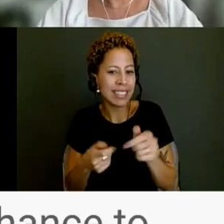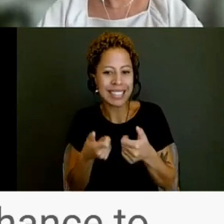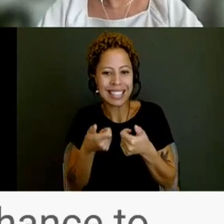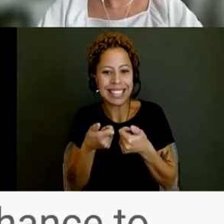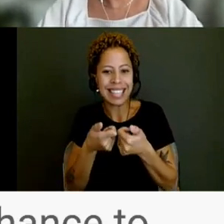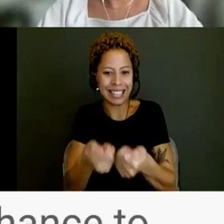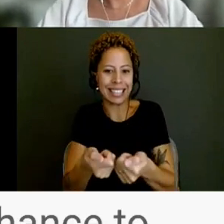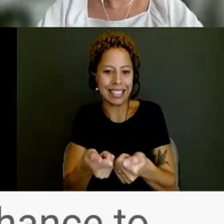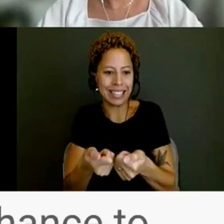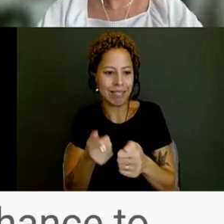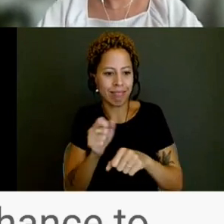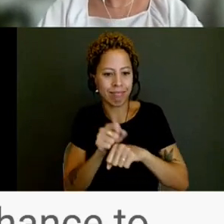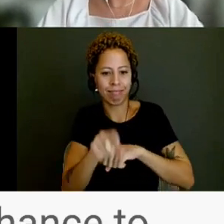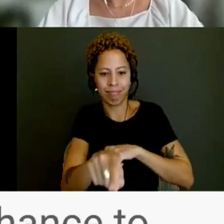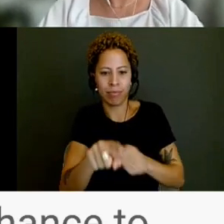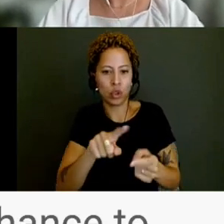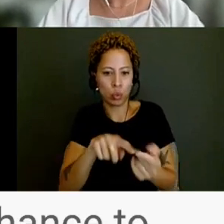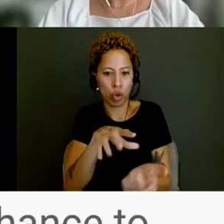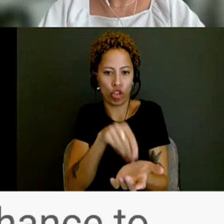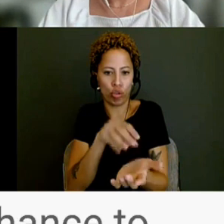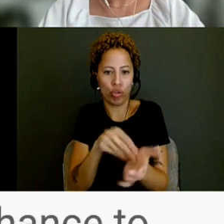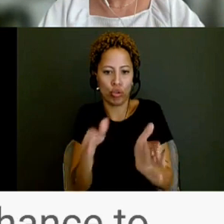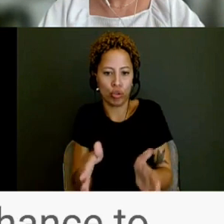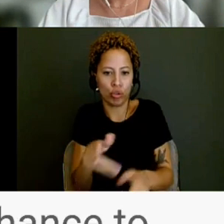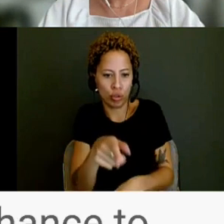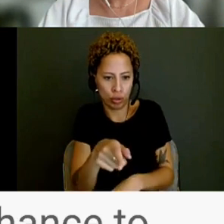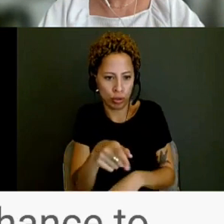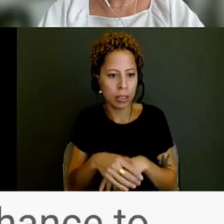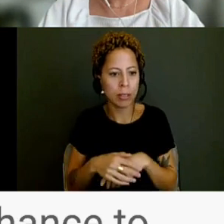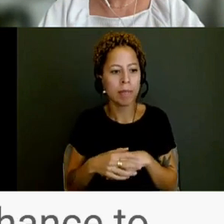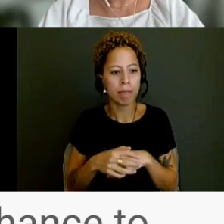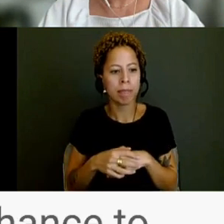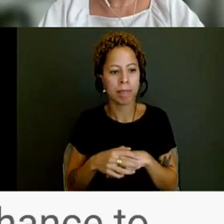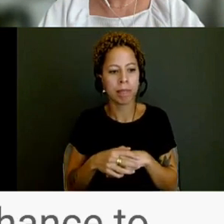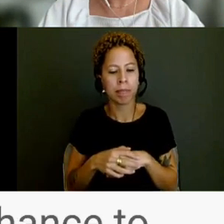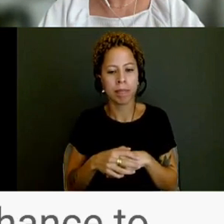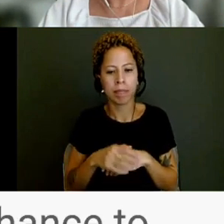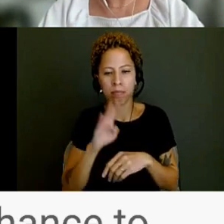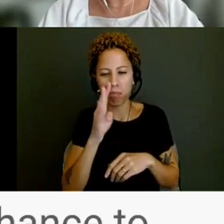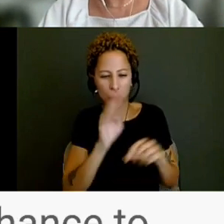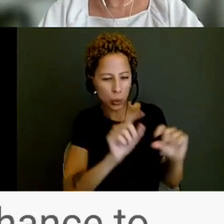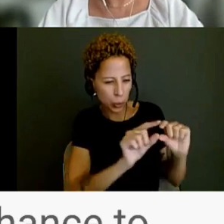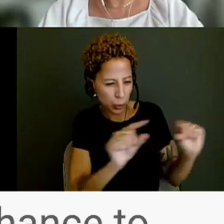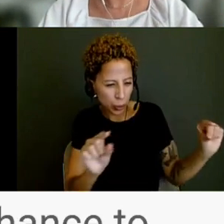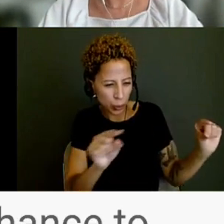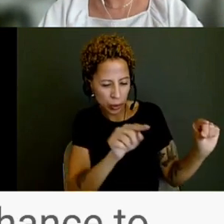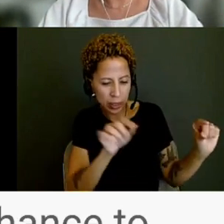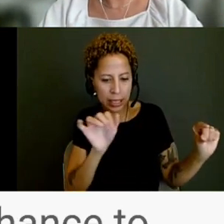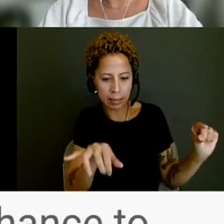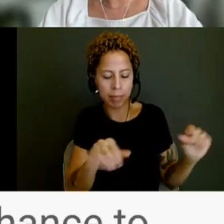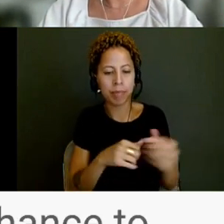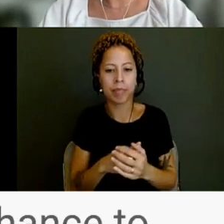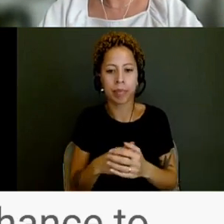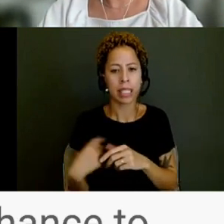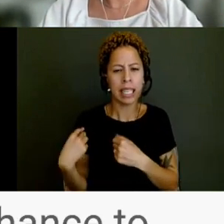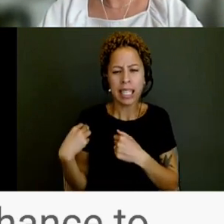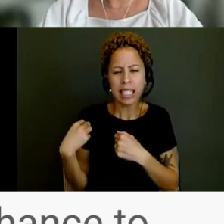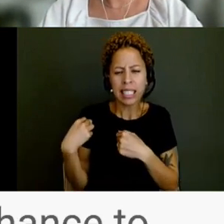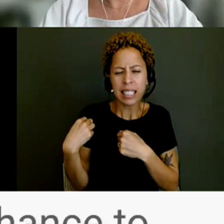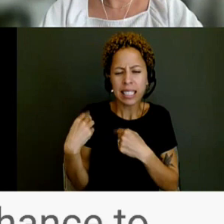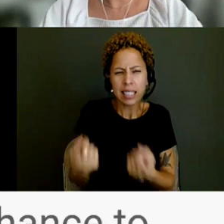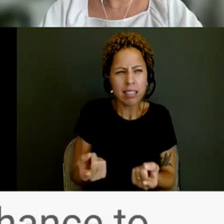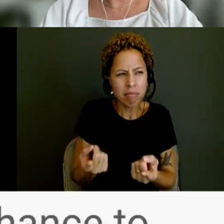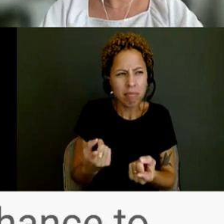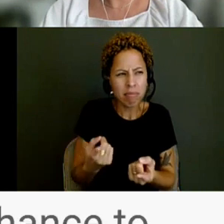that I sent. Like I said, we've had it since, I think, the beginning of the summer,